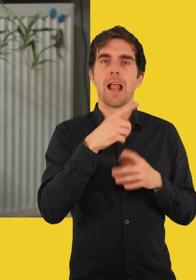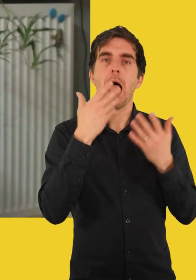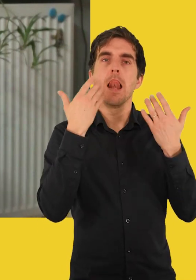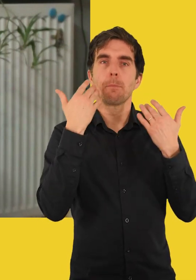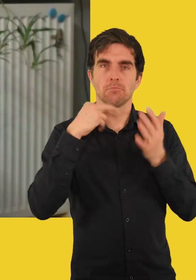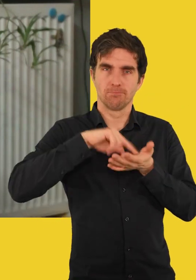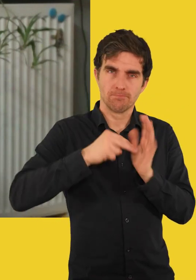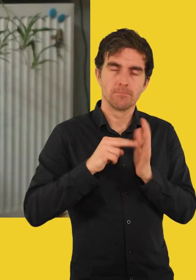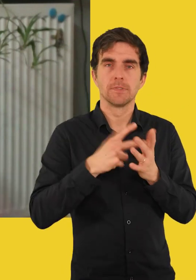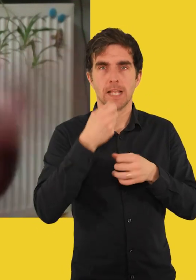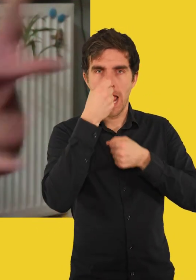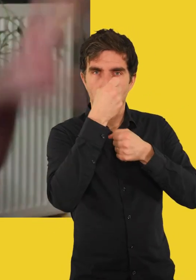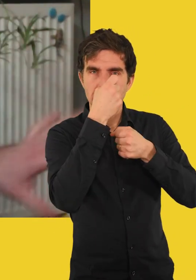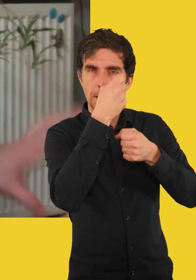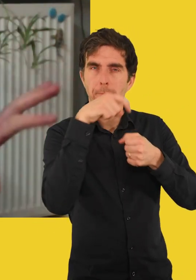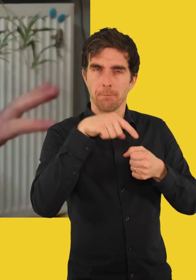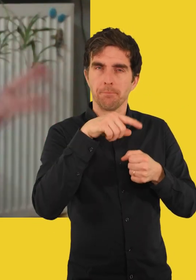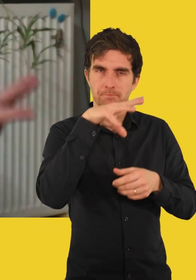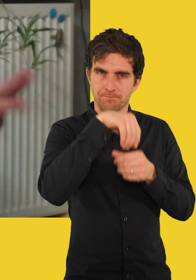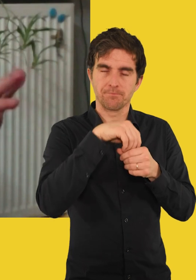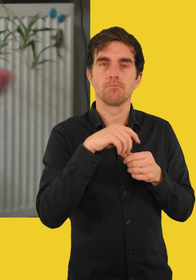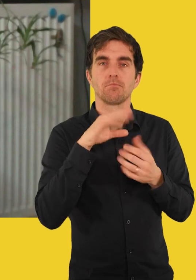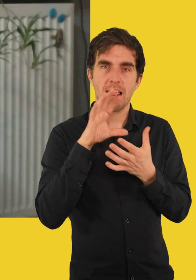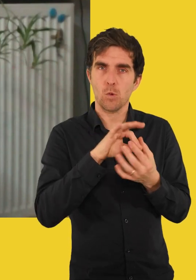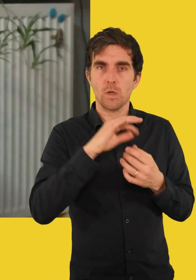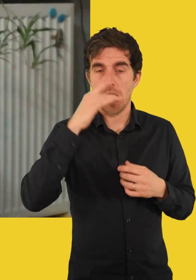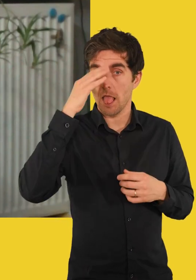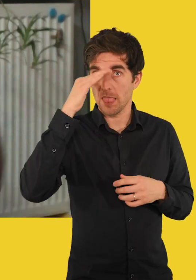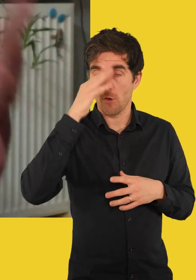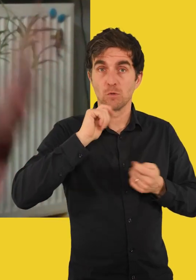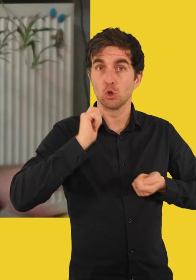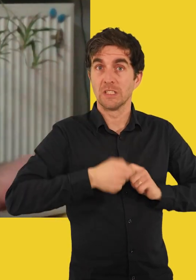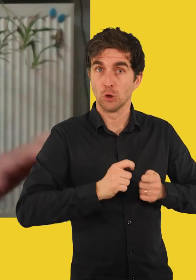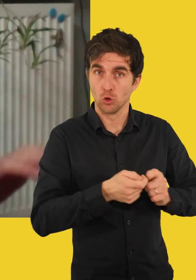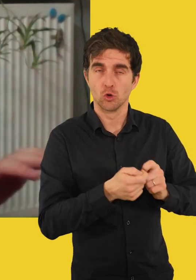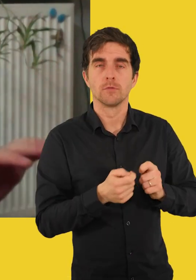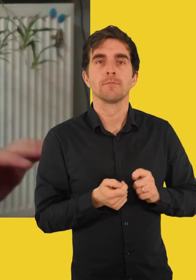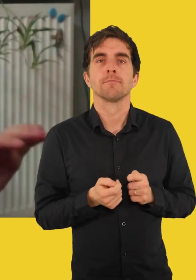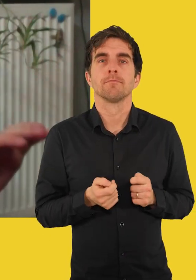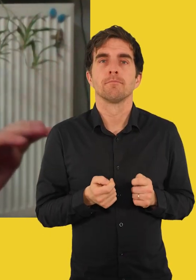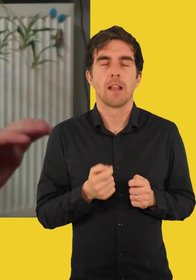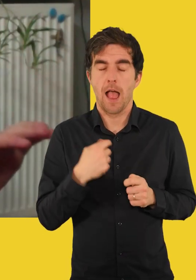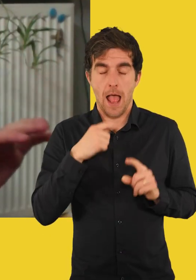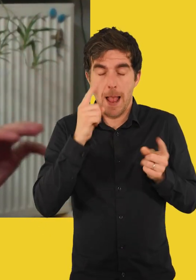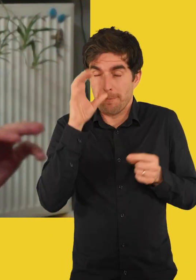climate organizing and activism-y spaces around theories of change. And